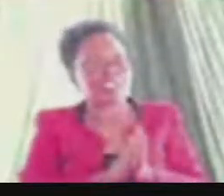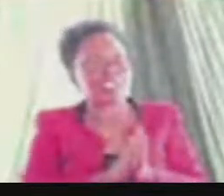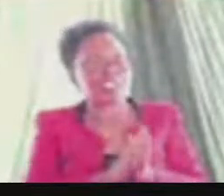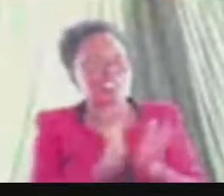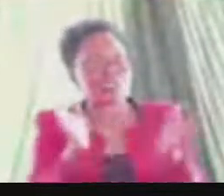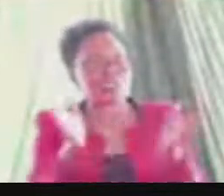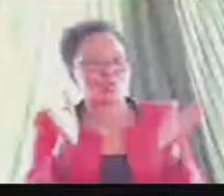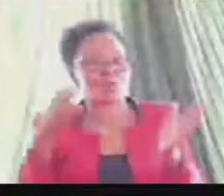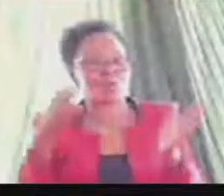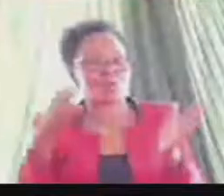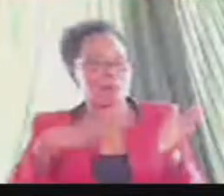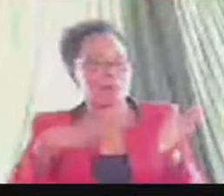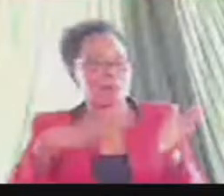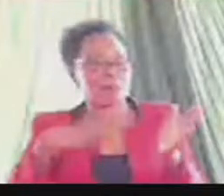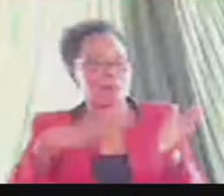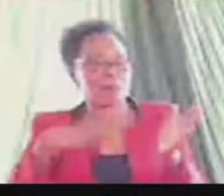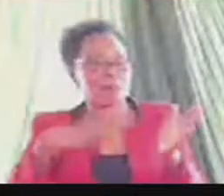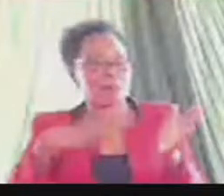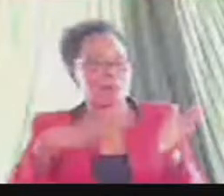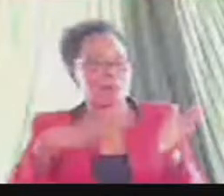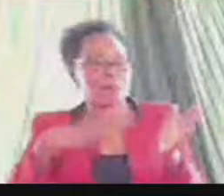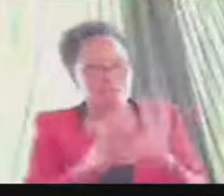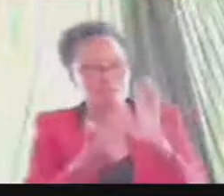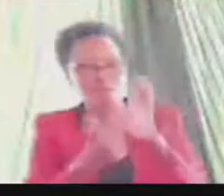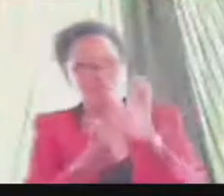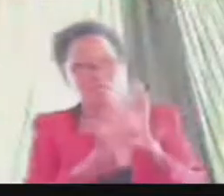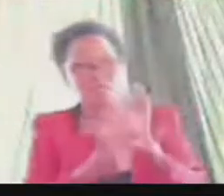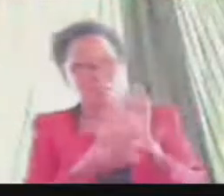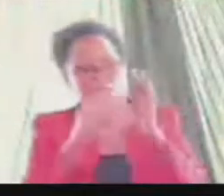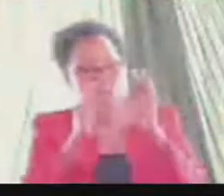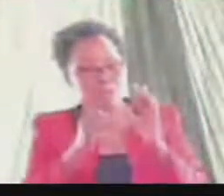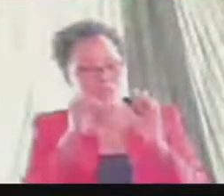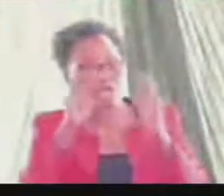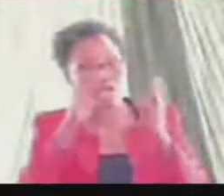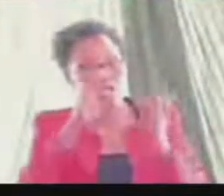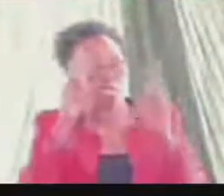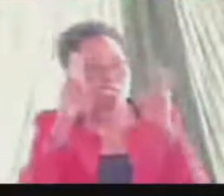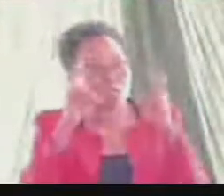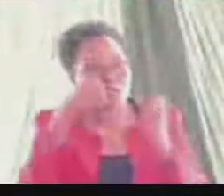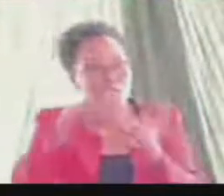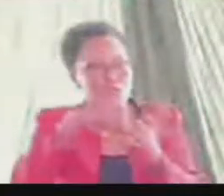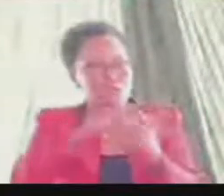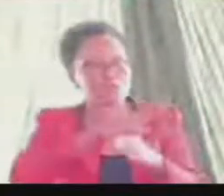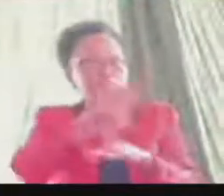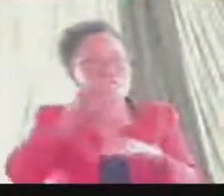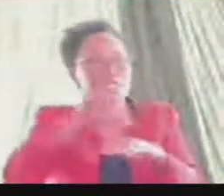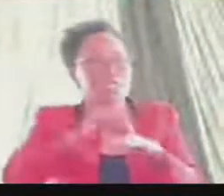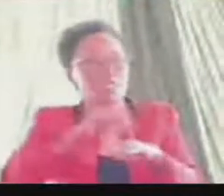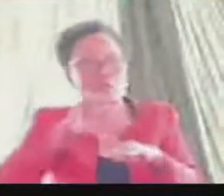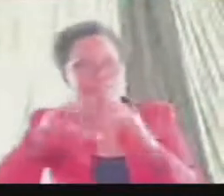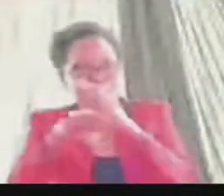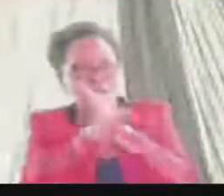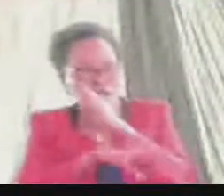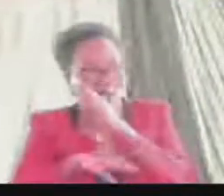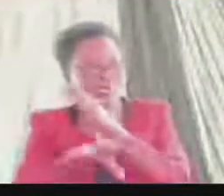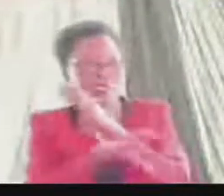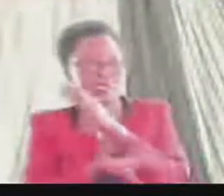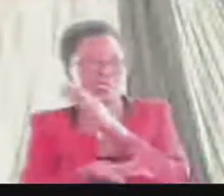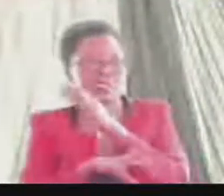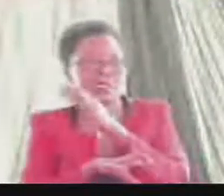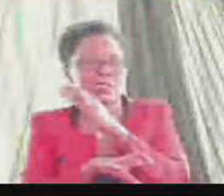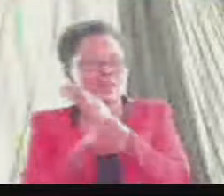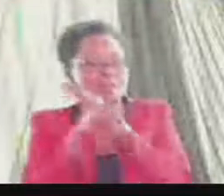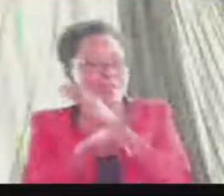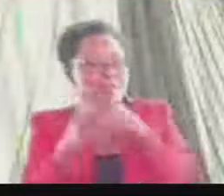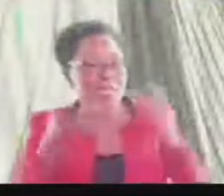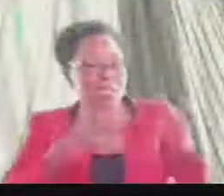instance, if it's a nationwide issue which is the concern of